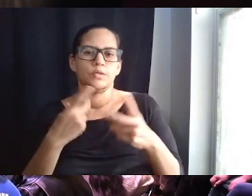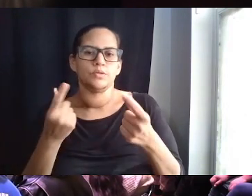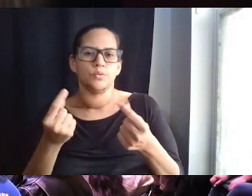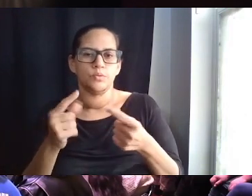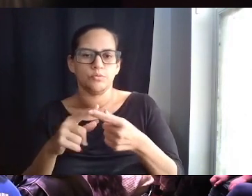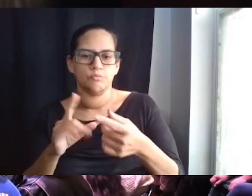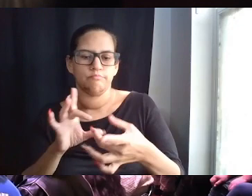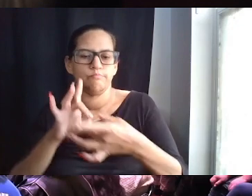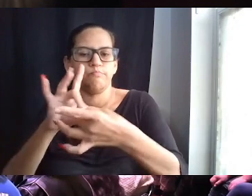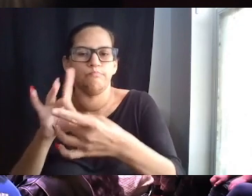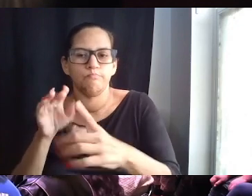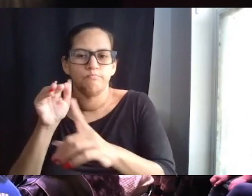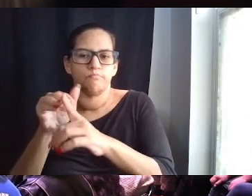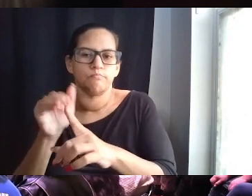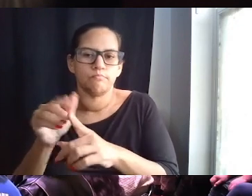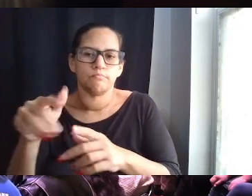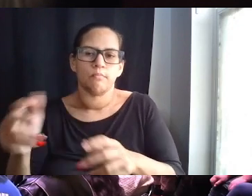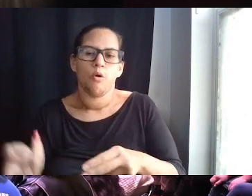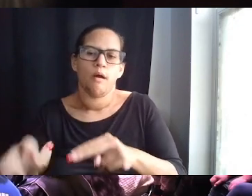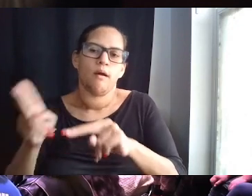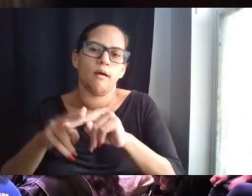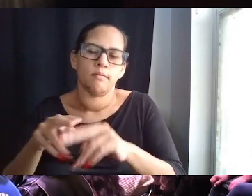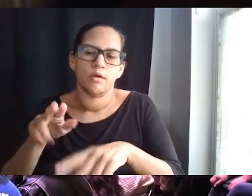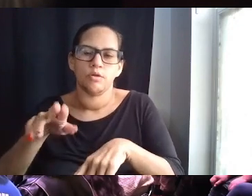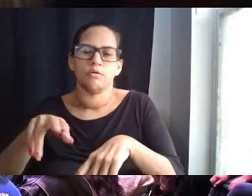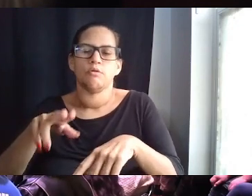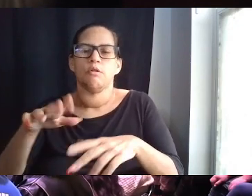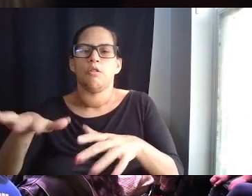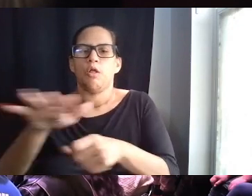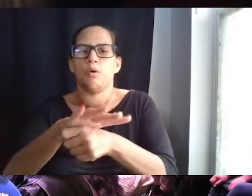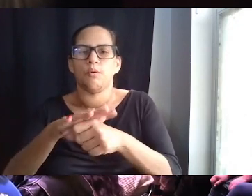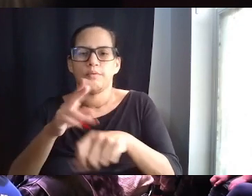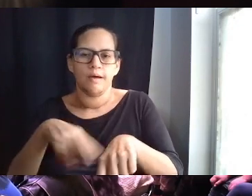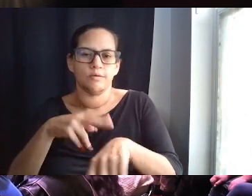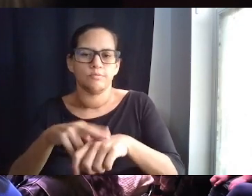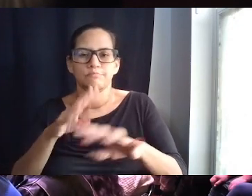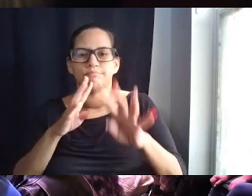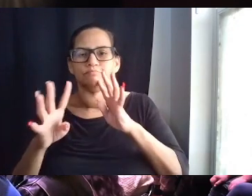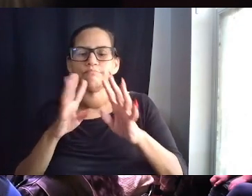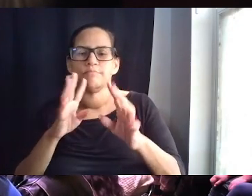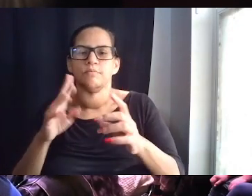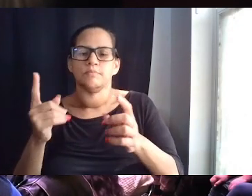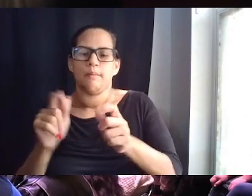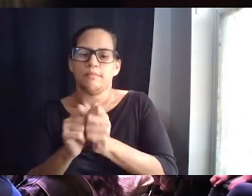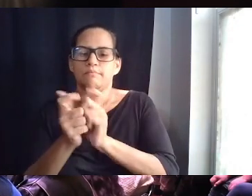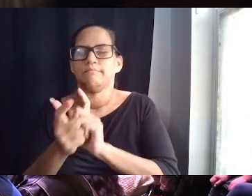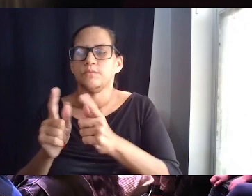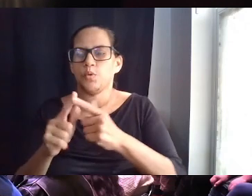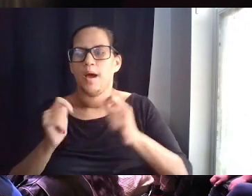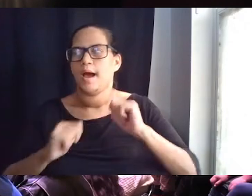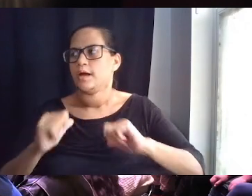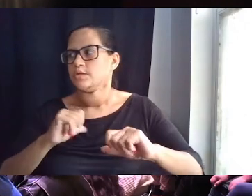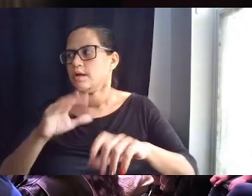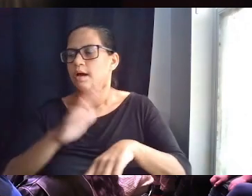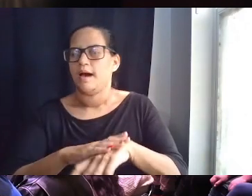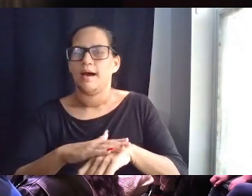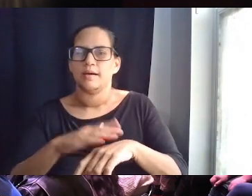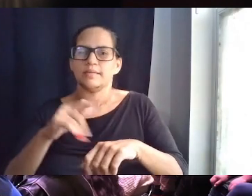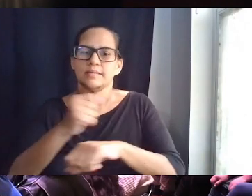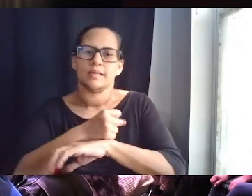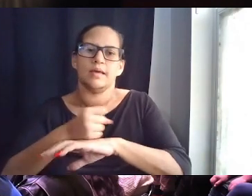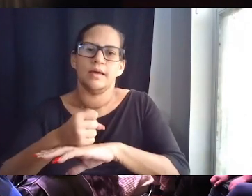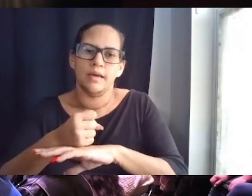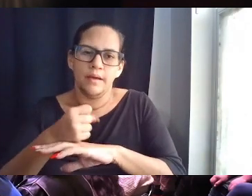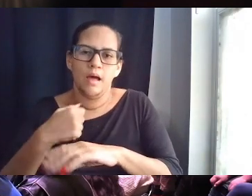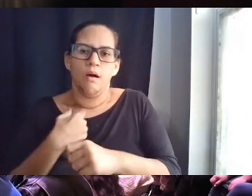local national dialogue into something that translates into action on stage? I would love to organize a small focus group to talk